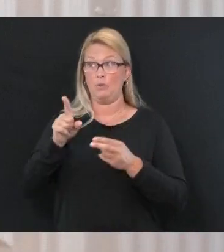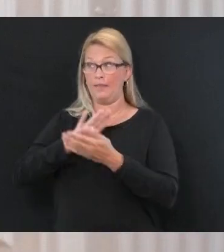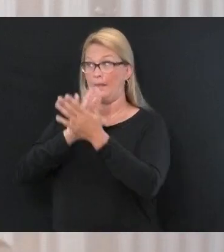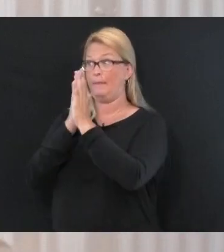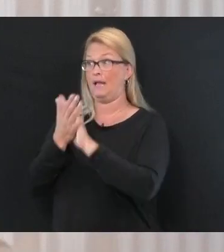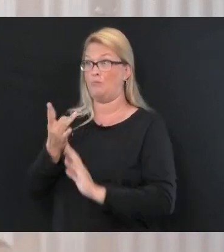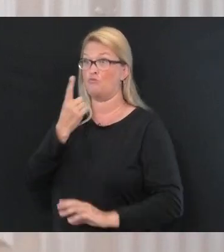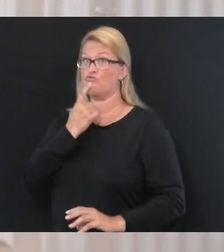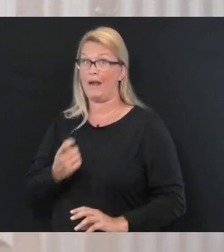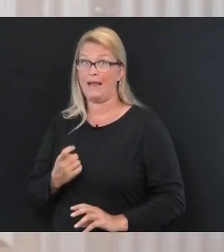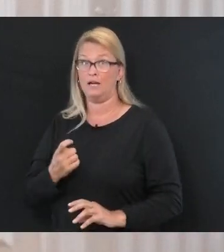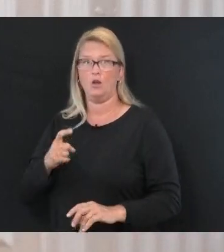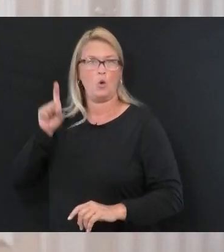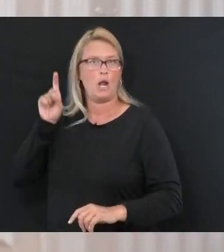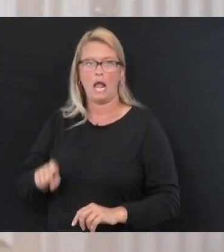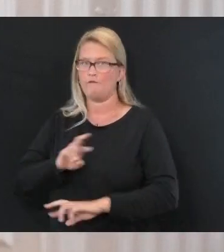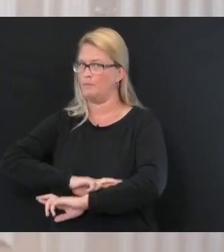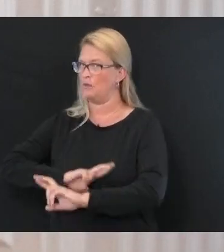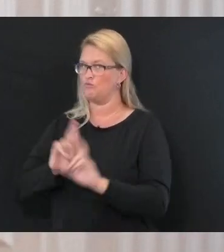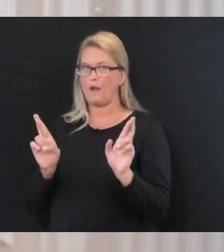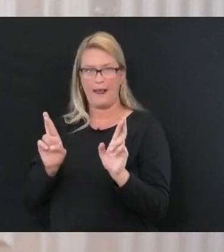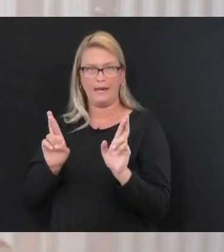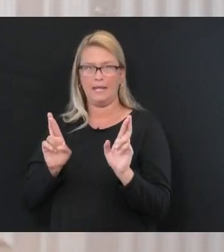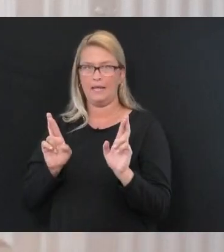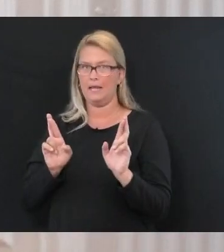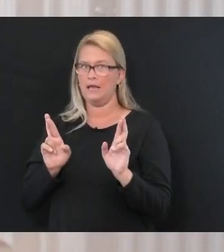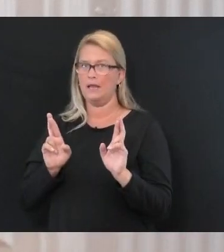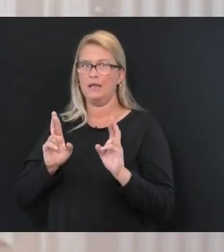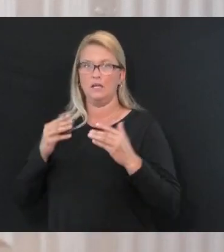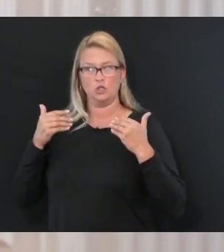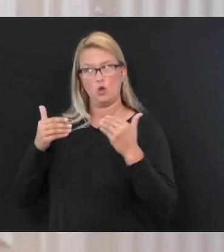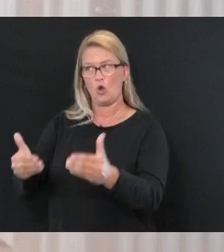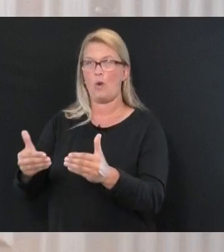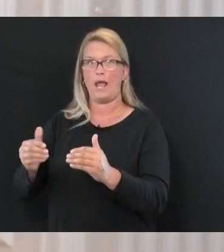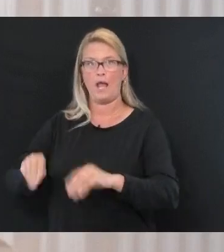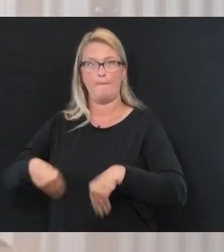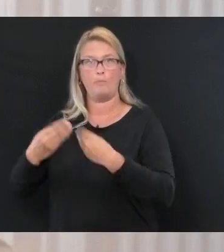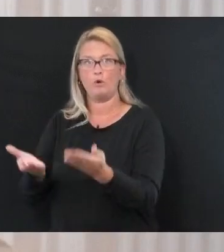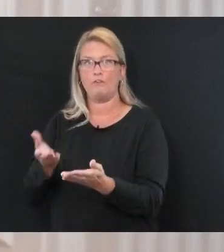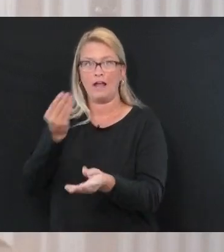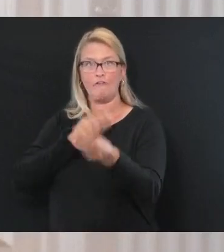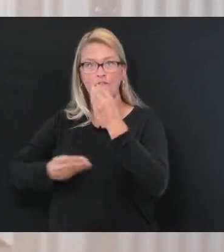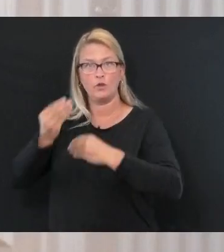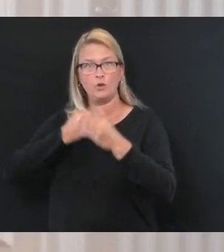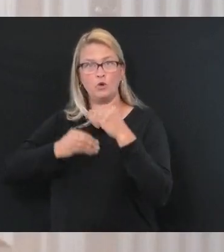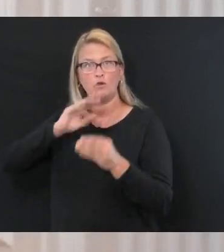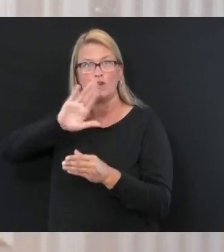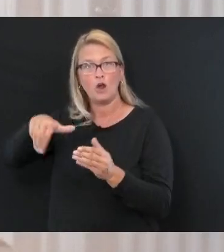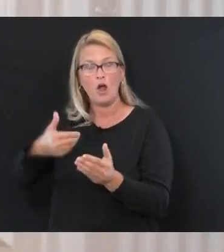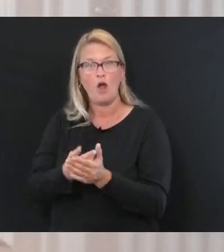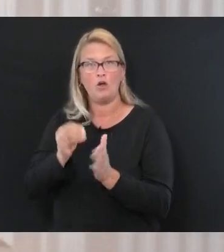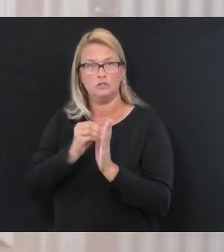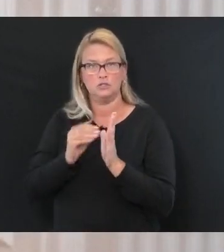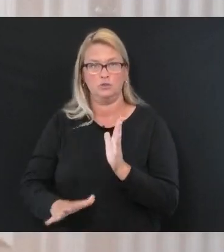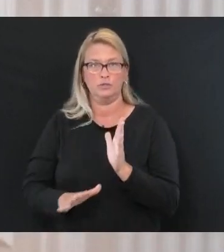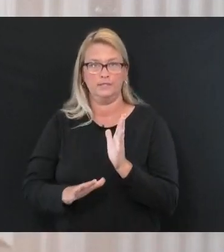that is, we have to be ready, and the counties have to be ready to provide meals to all students when they go remote.